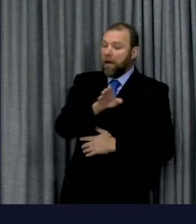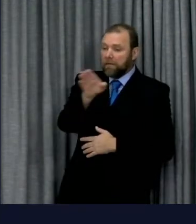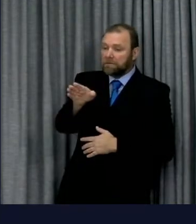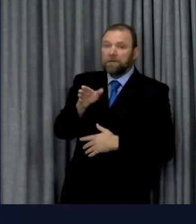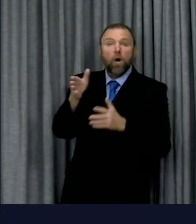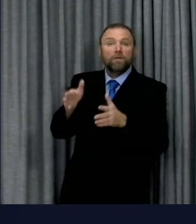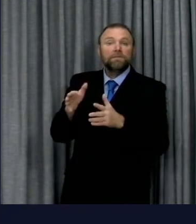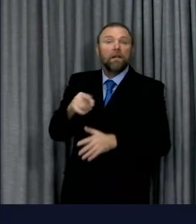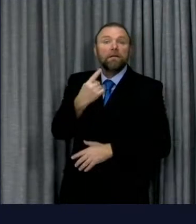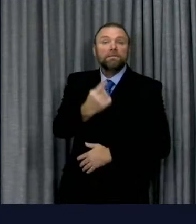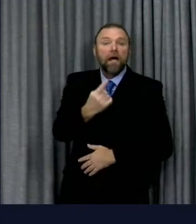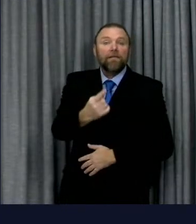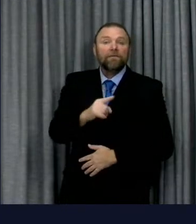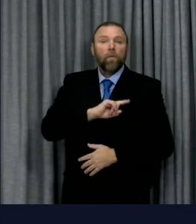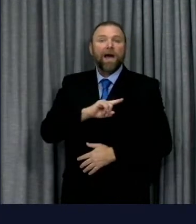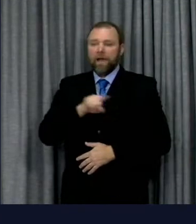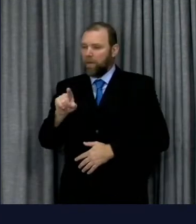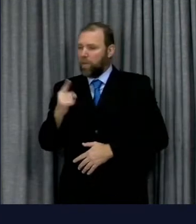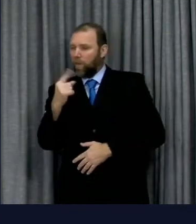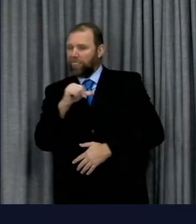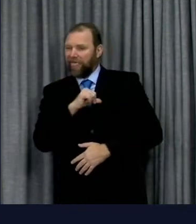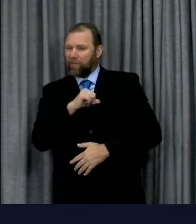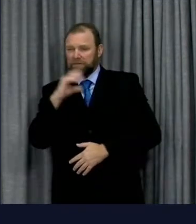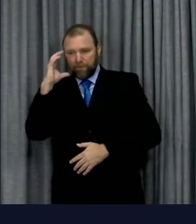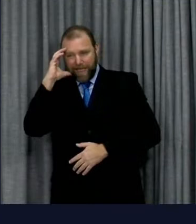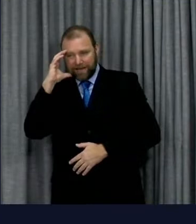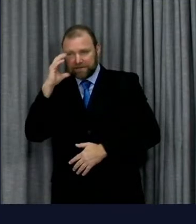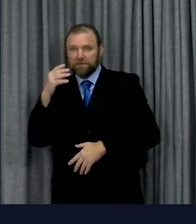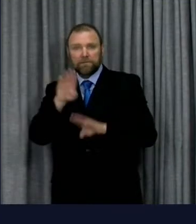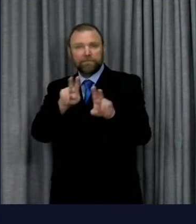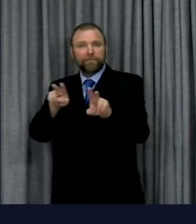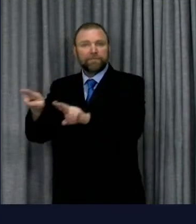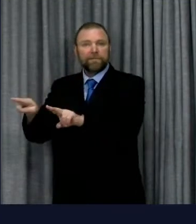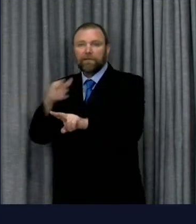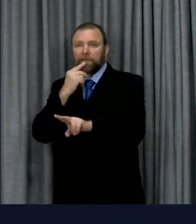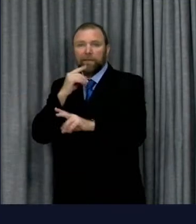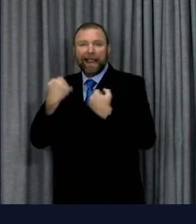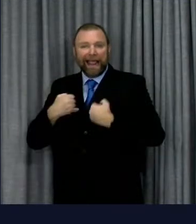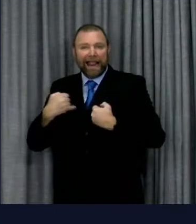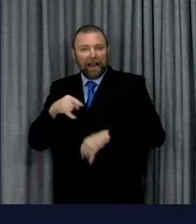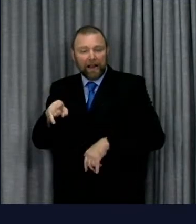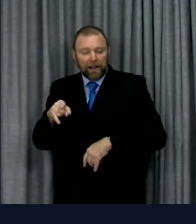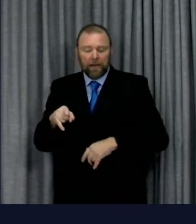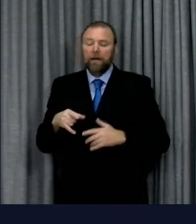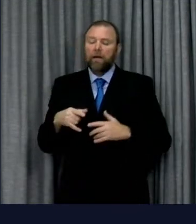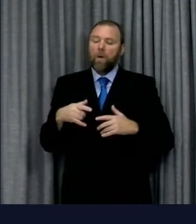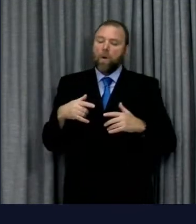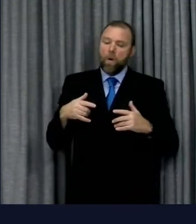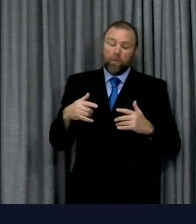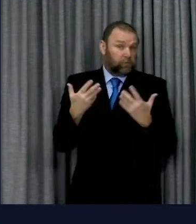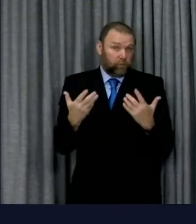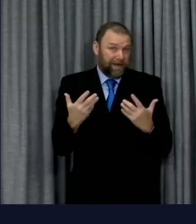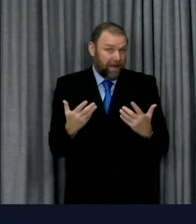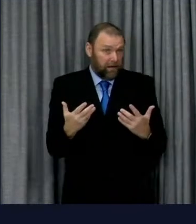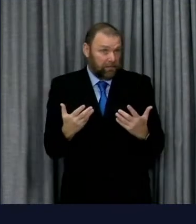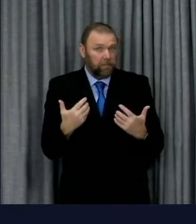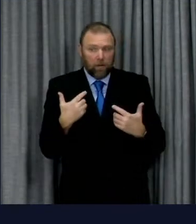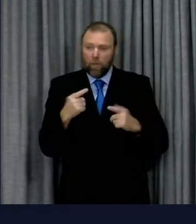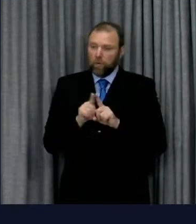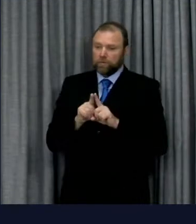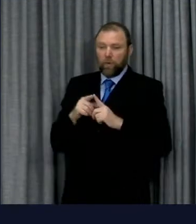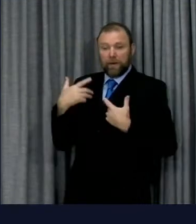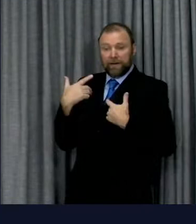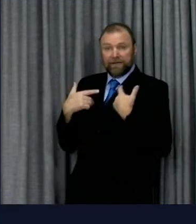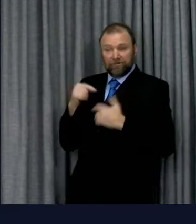the health service has 1,000 beds with people who are still ill from coronavirus today, and the interests of the economy